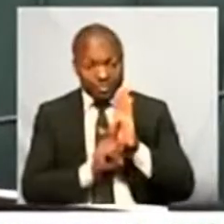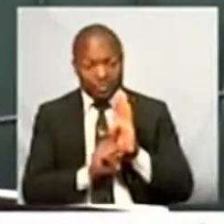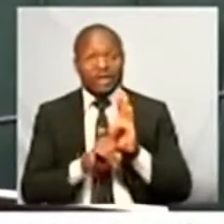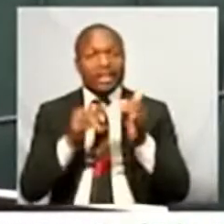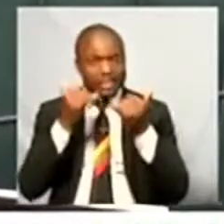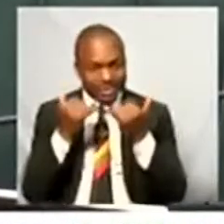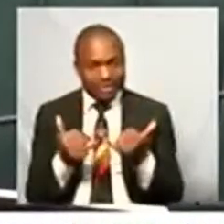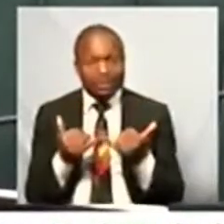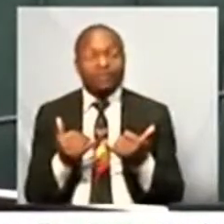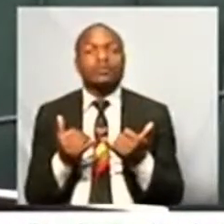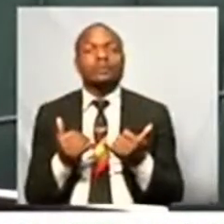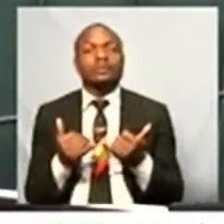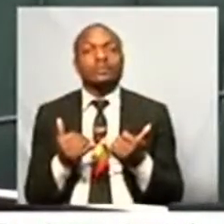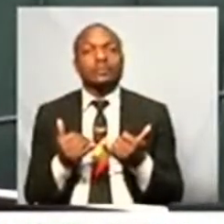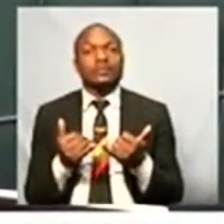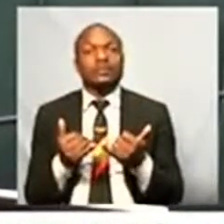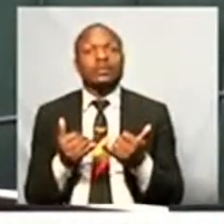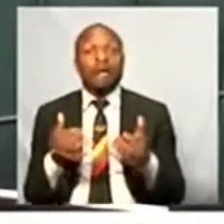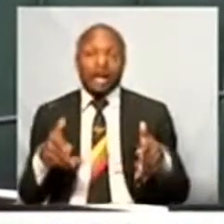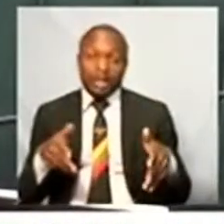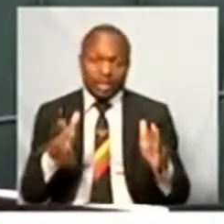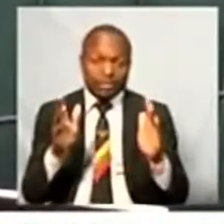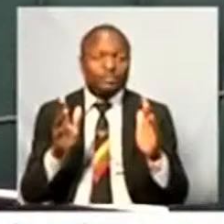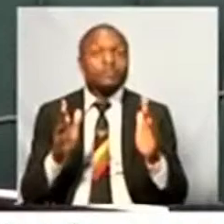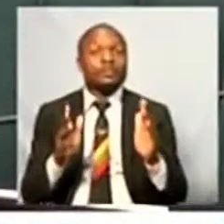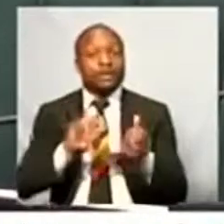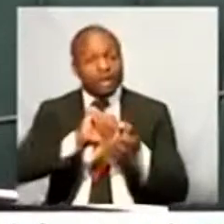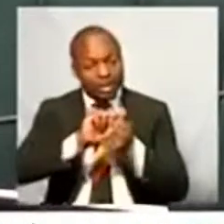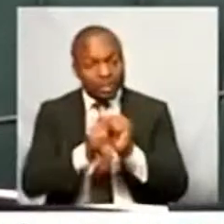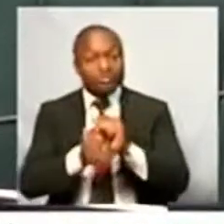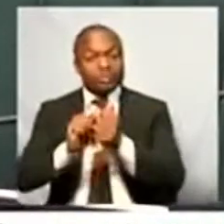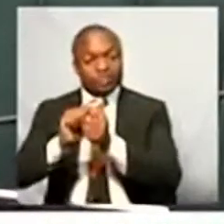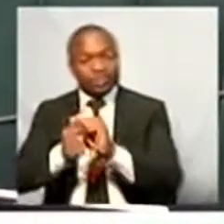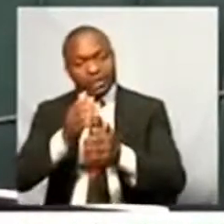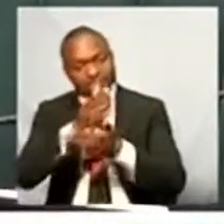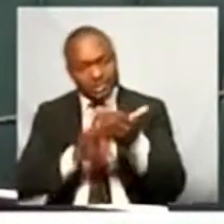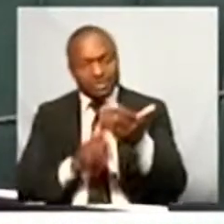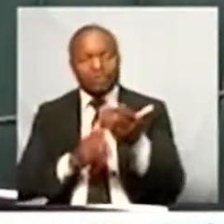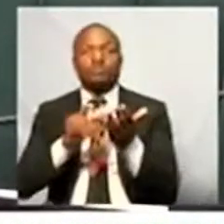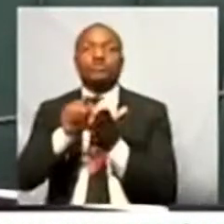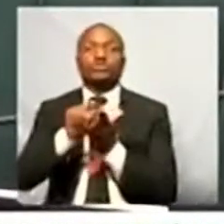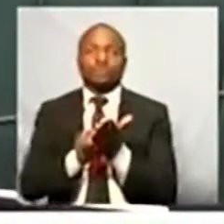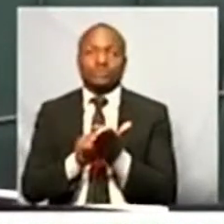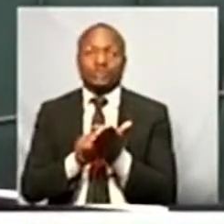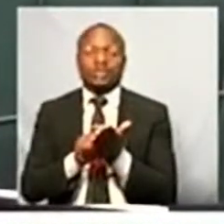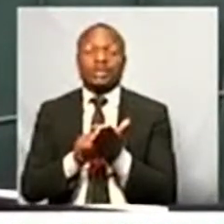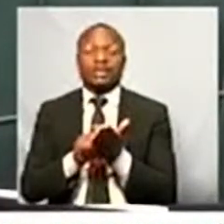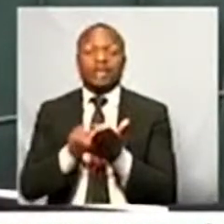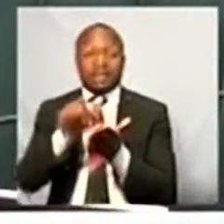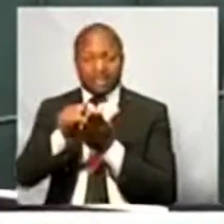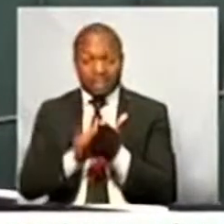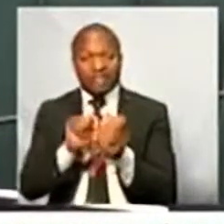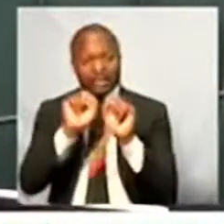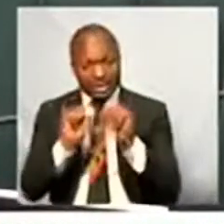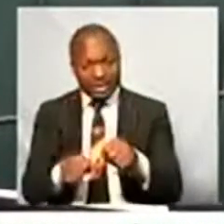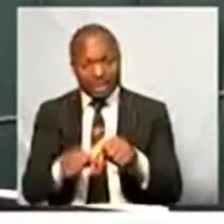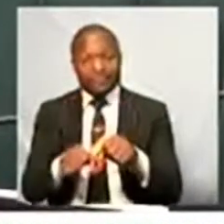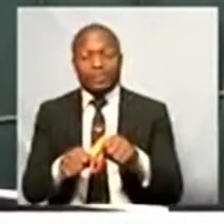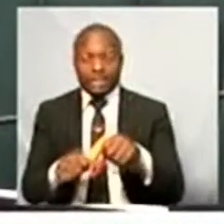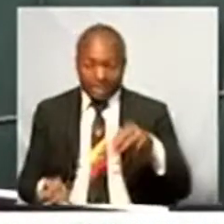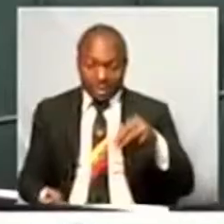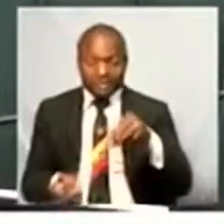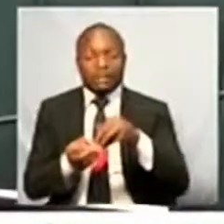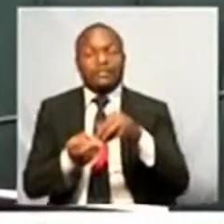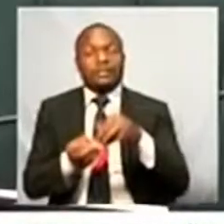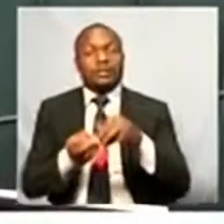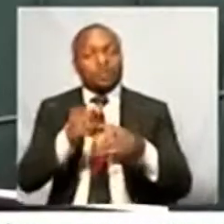now attract also amendment of some laws so that the laws now are aligned